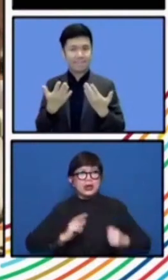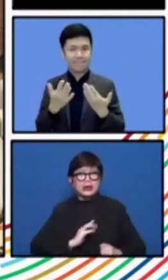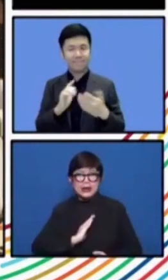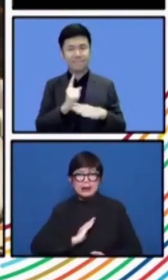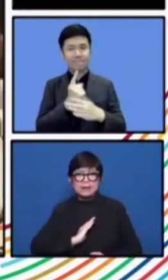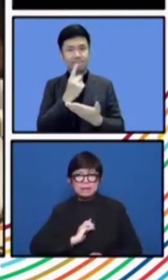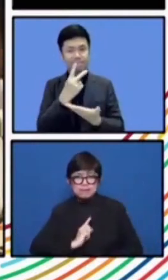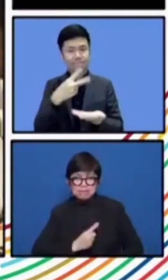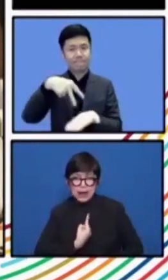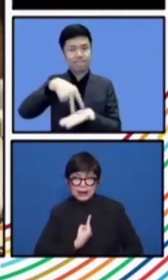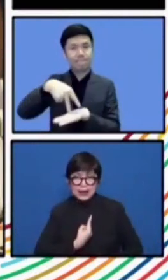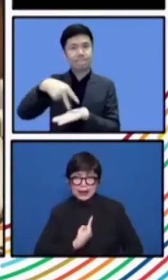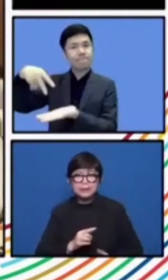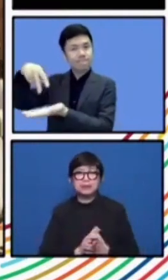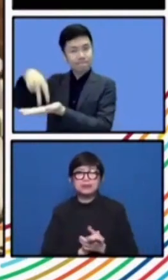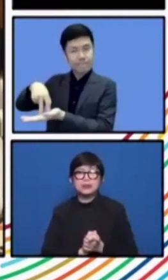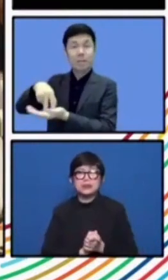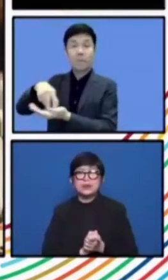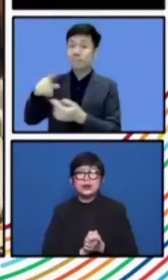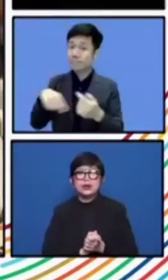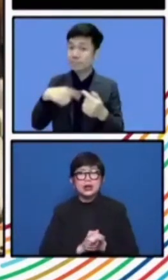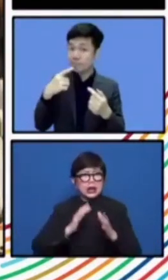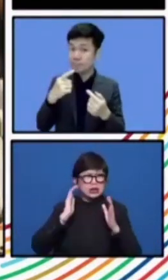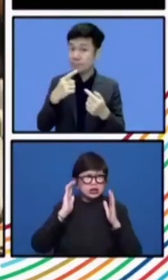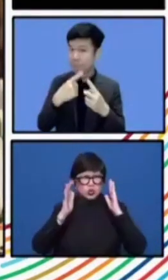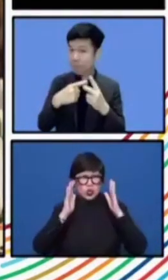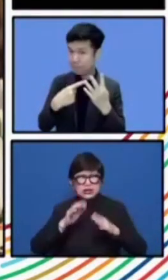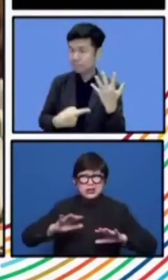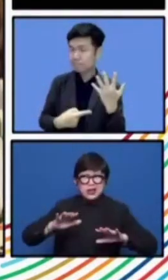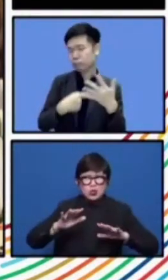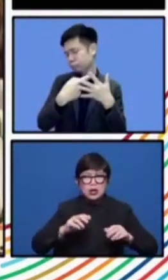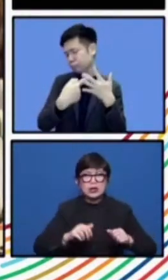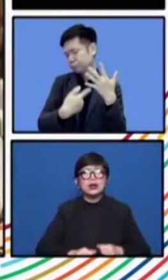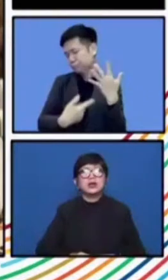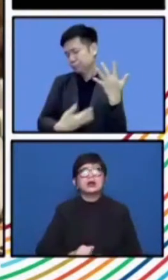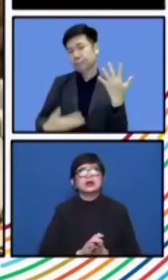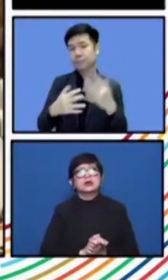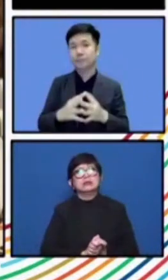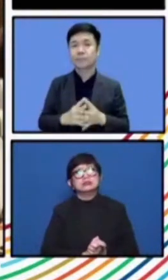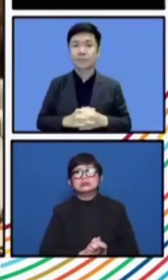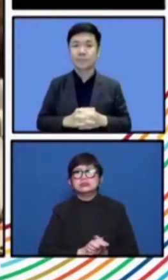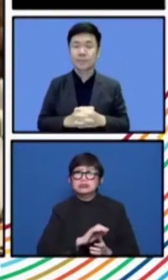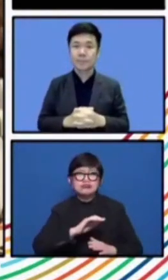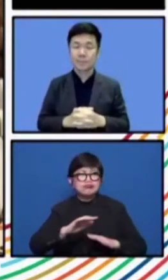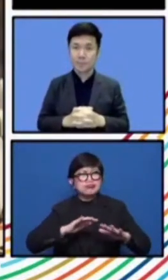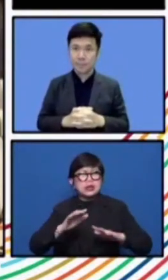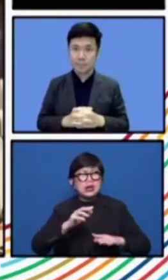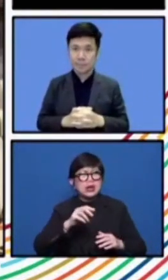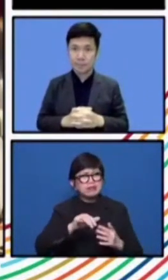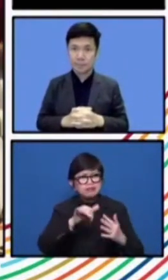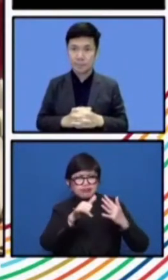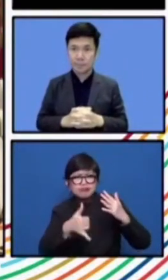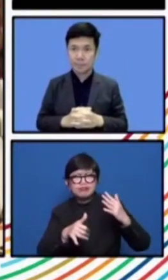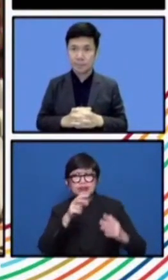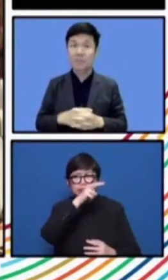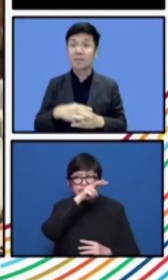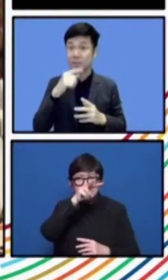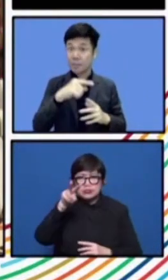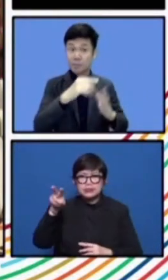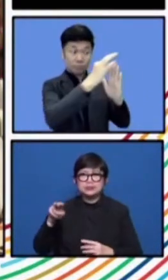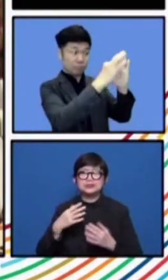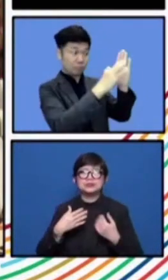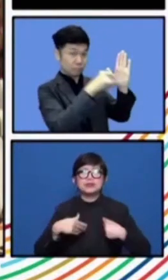emergencies implementation and monitoring in order to ensure the implementation and monitoring of the vision document